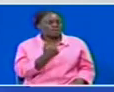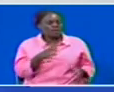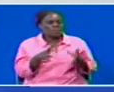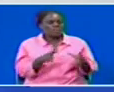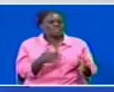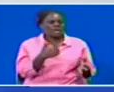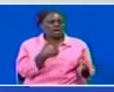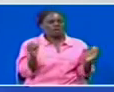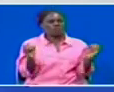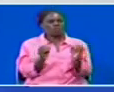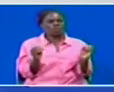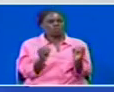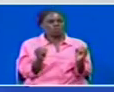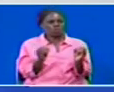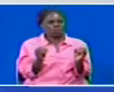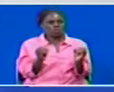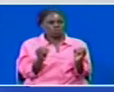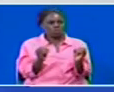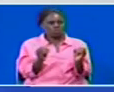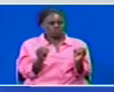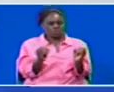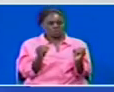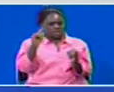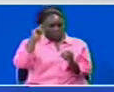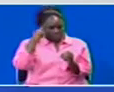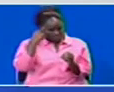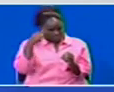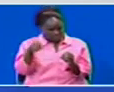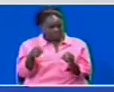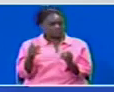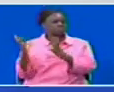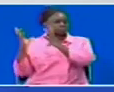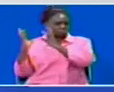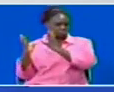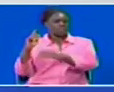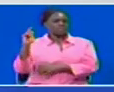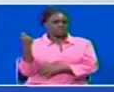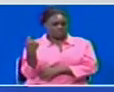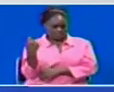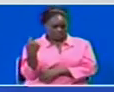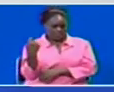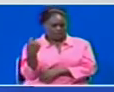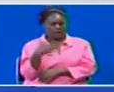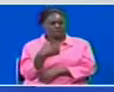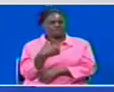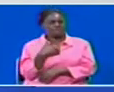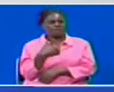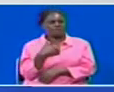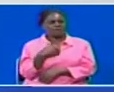pressure that they have to vote because they carry a certain name. Okay. And I think that's a burden that Kenya has to get off its back.